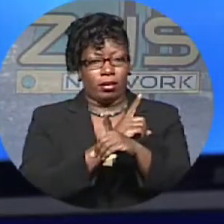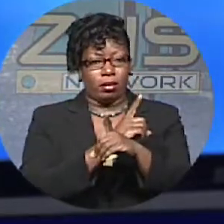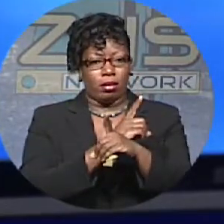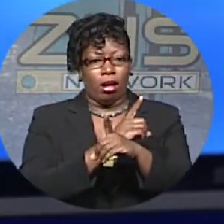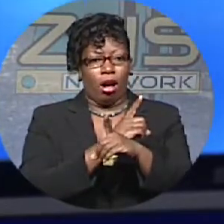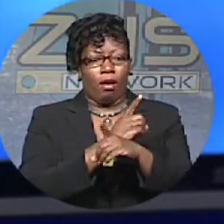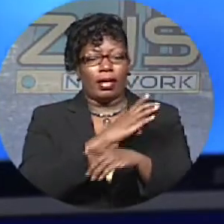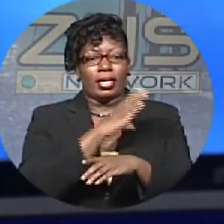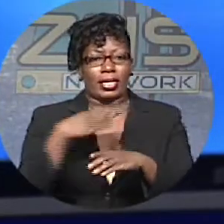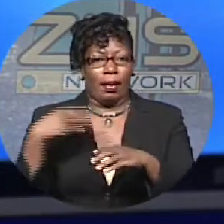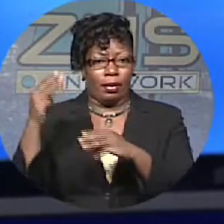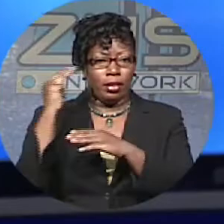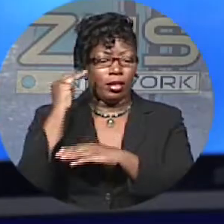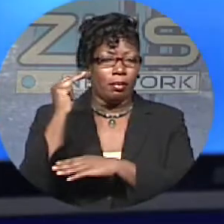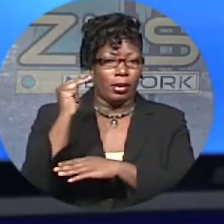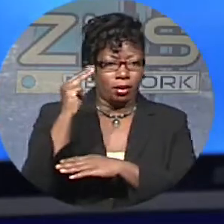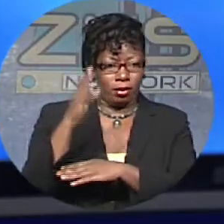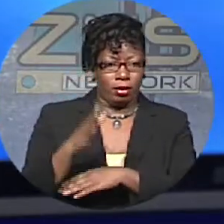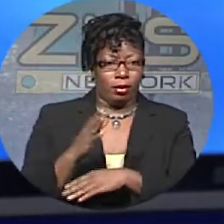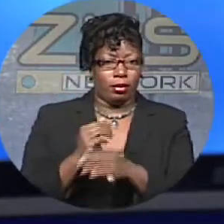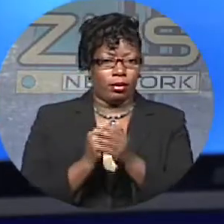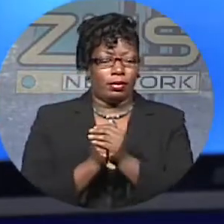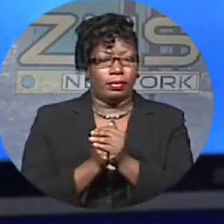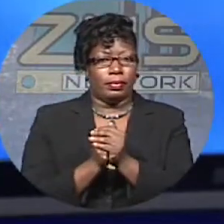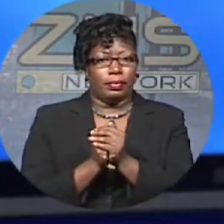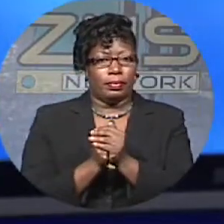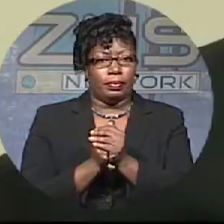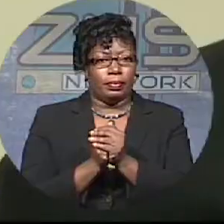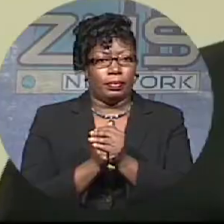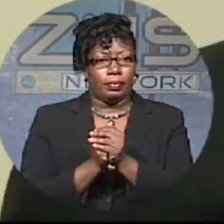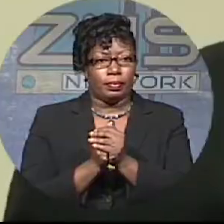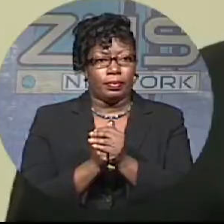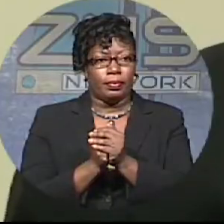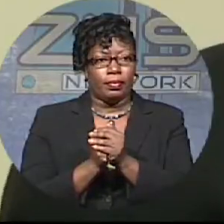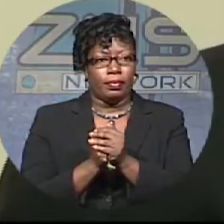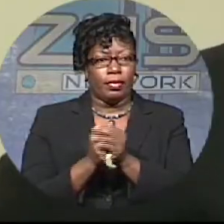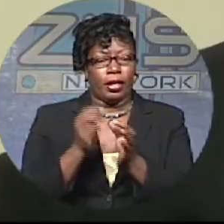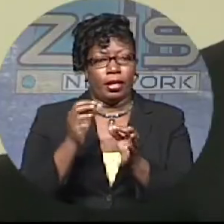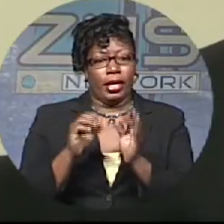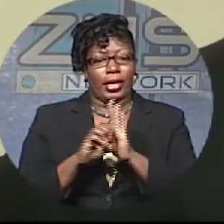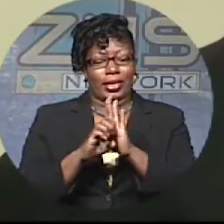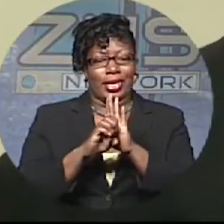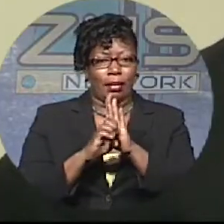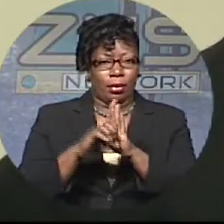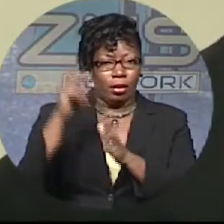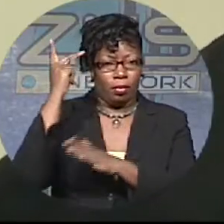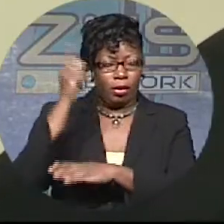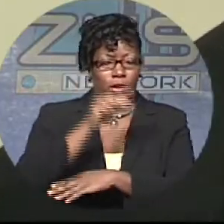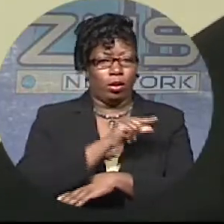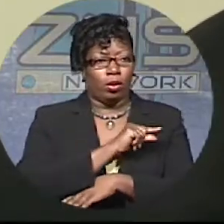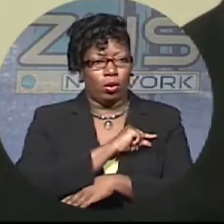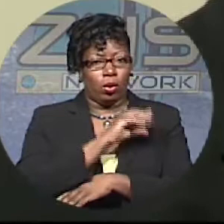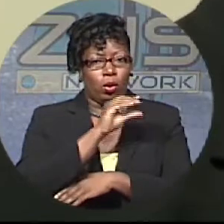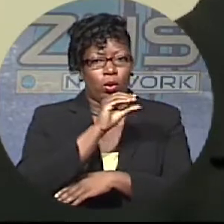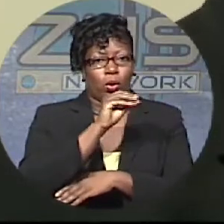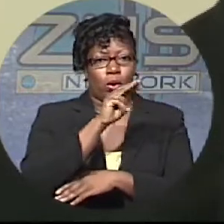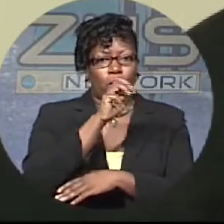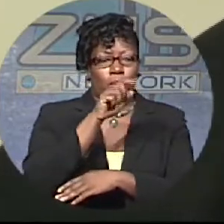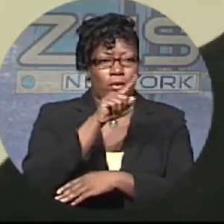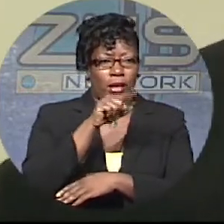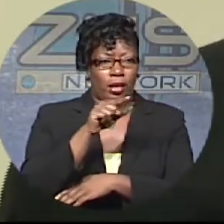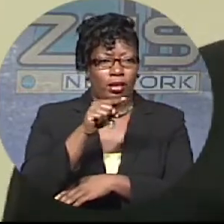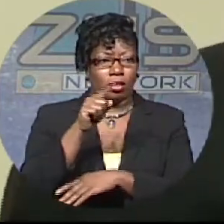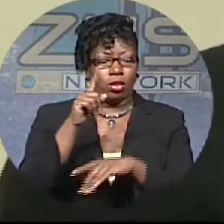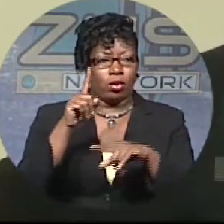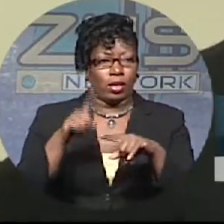and investors are normal. If one was Perry Gomez, for example, Perry Gomez you